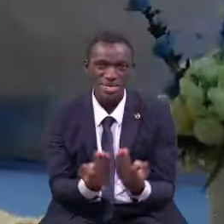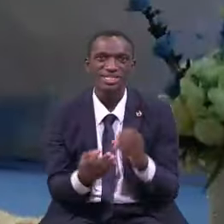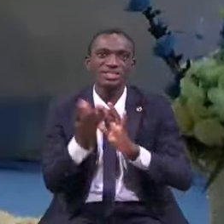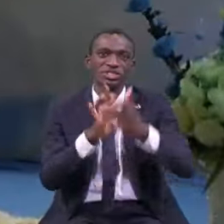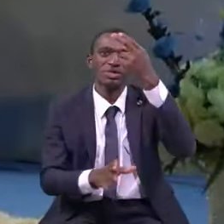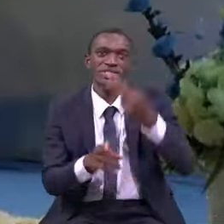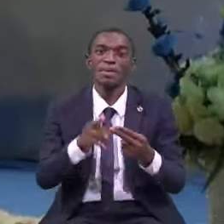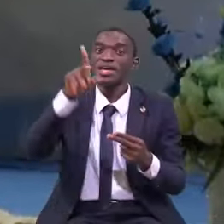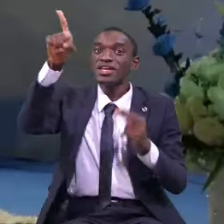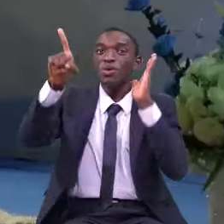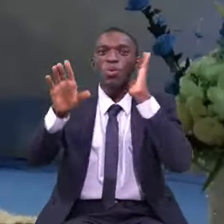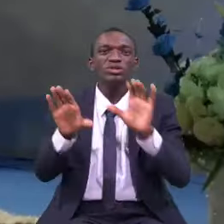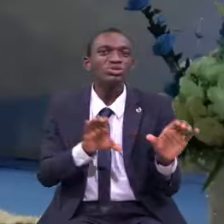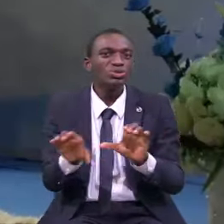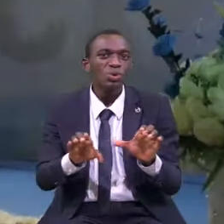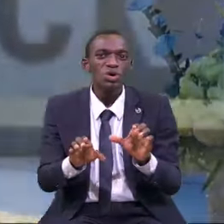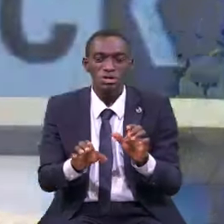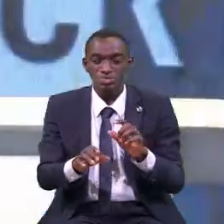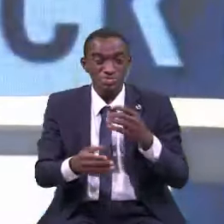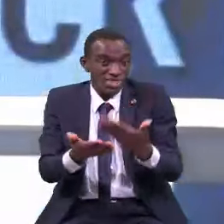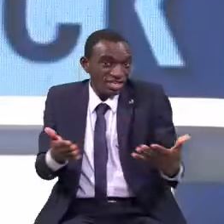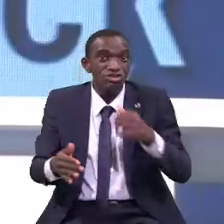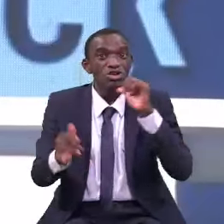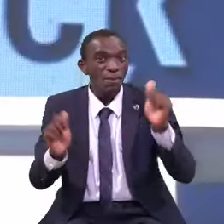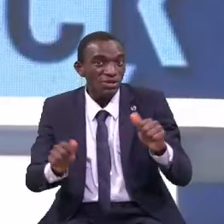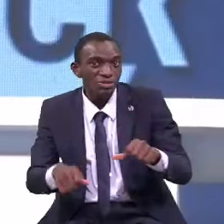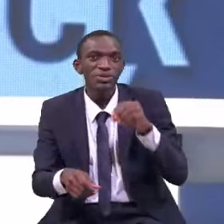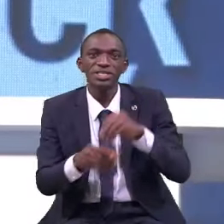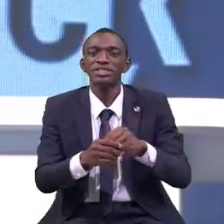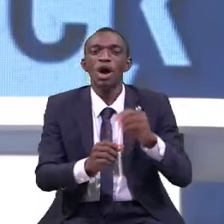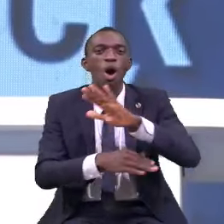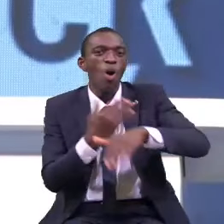do the impossible in every life.